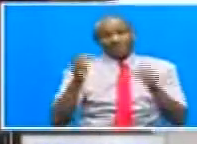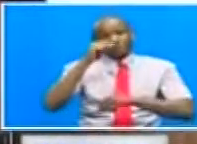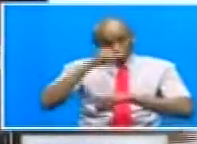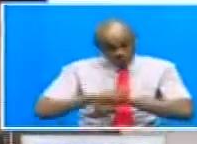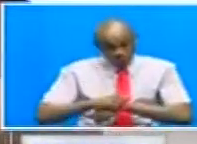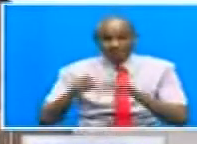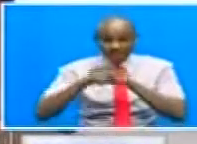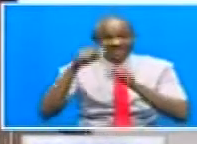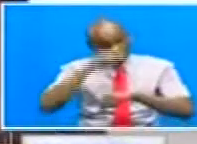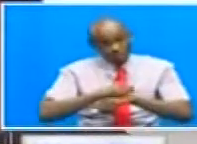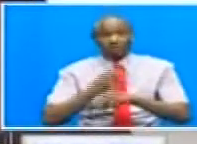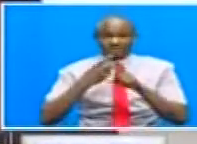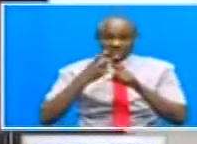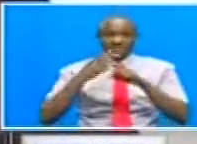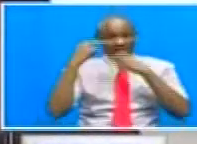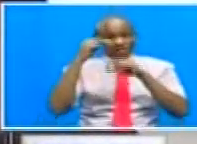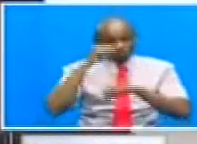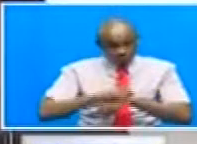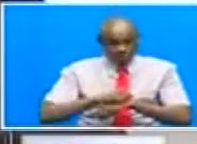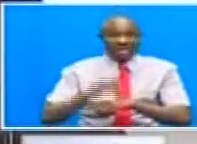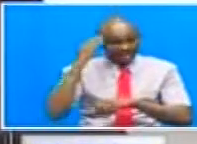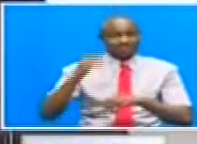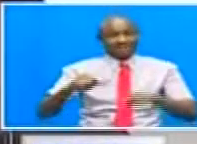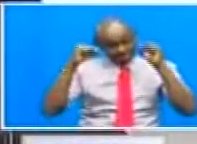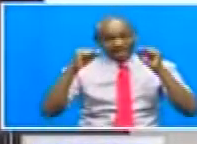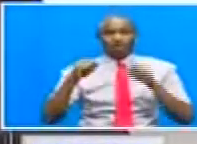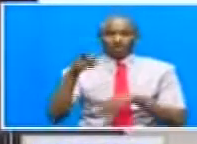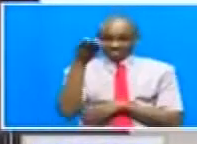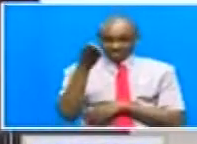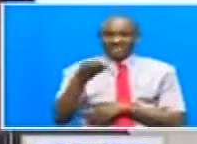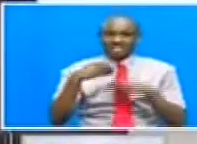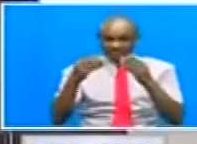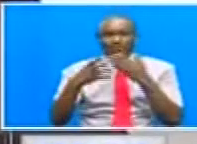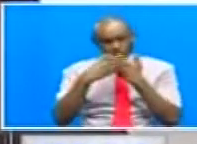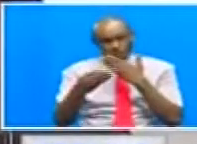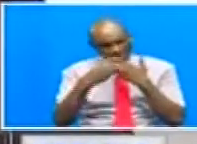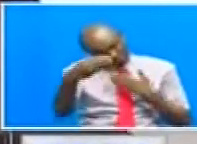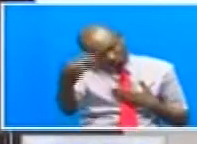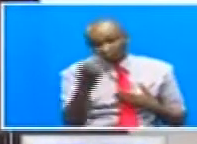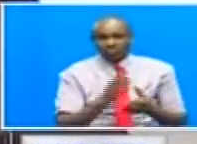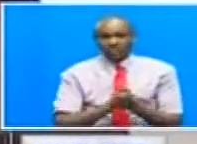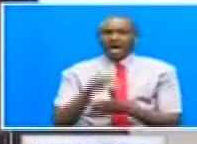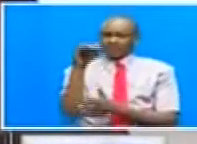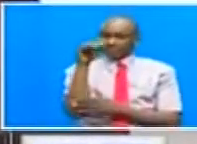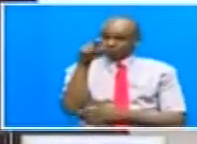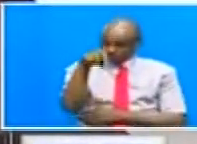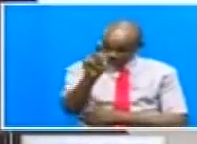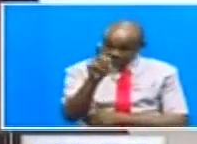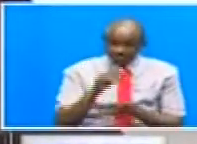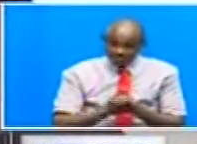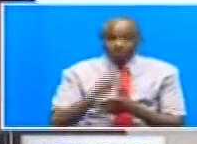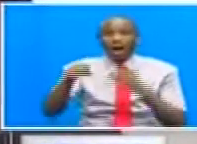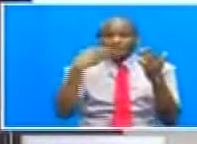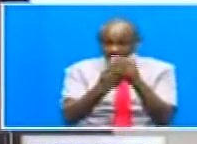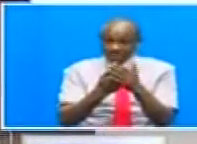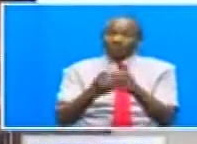whether it is a primary school or a secondary school, look for the headmaster or headmistress and give them a copy of those guidelines and ask them, are you